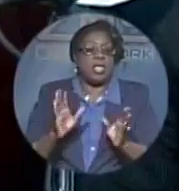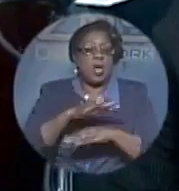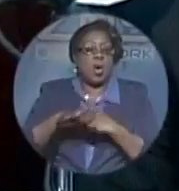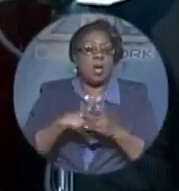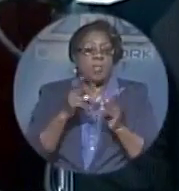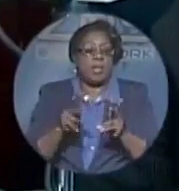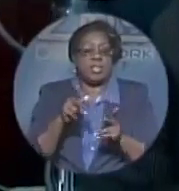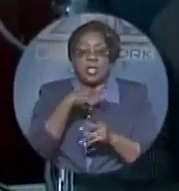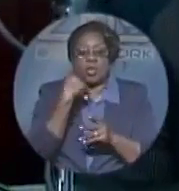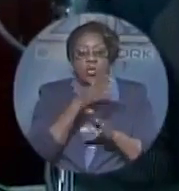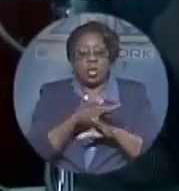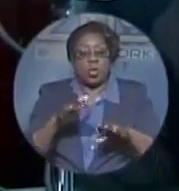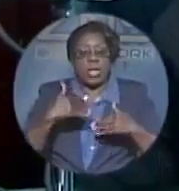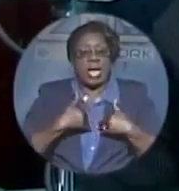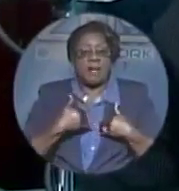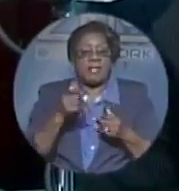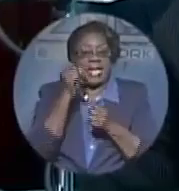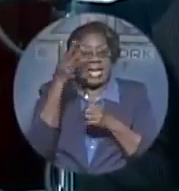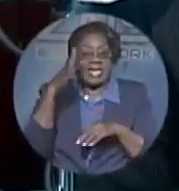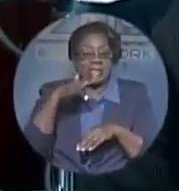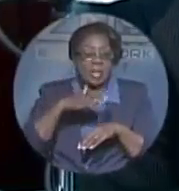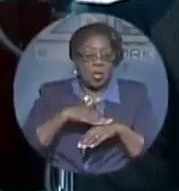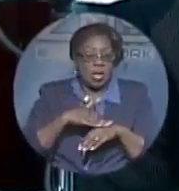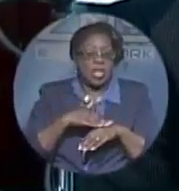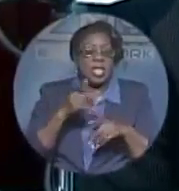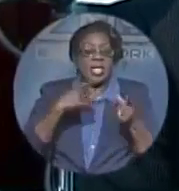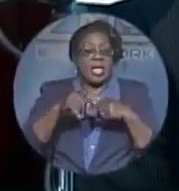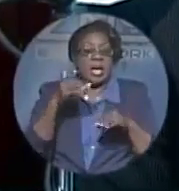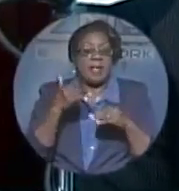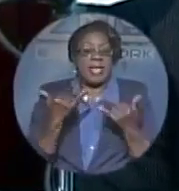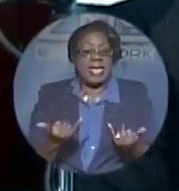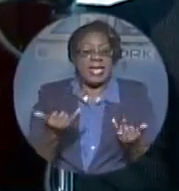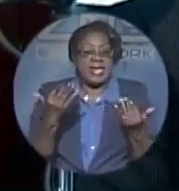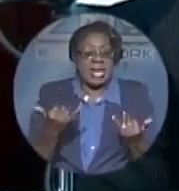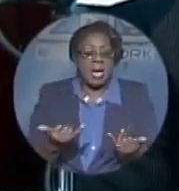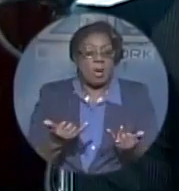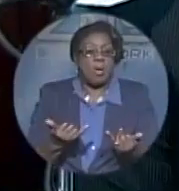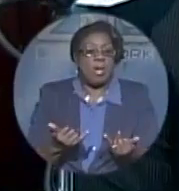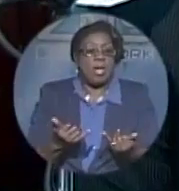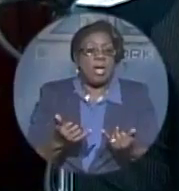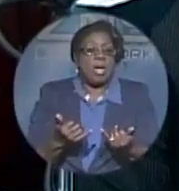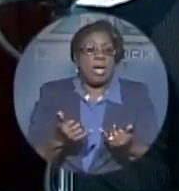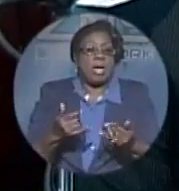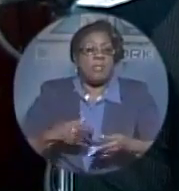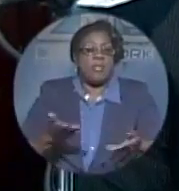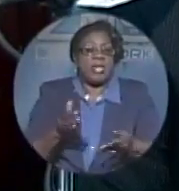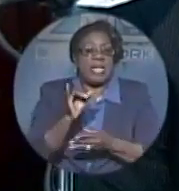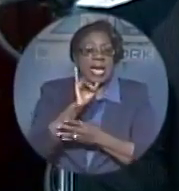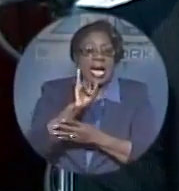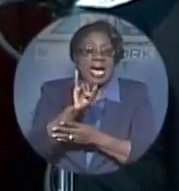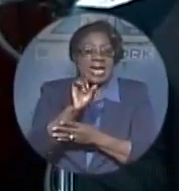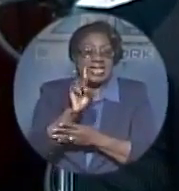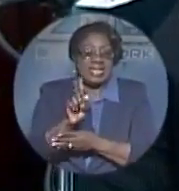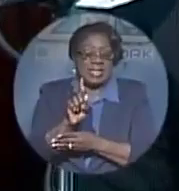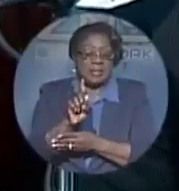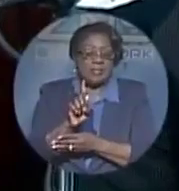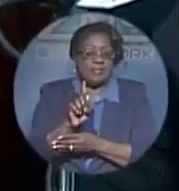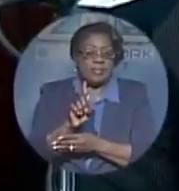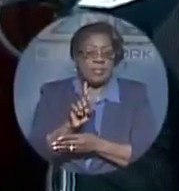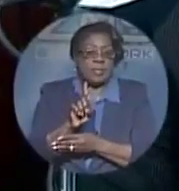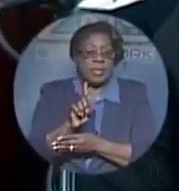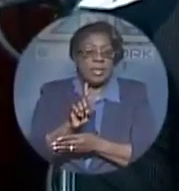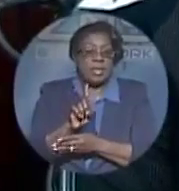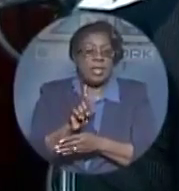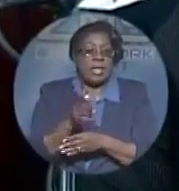disconnected to come in at this time, present their identification to any of our customer services